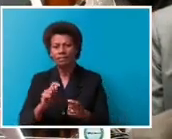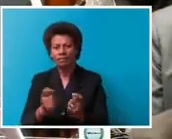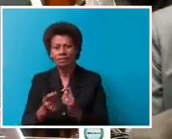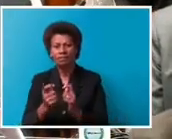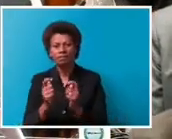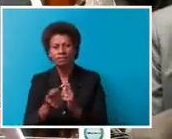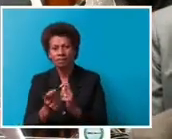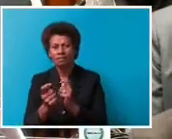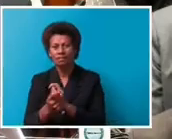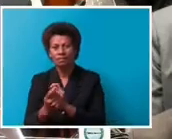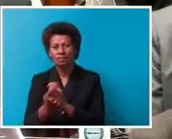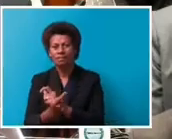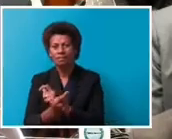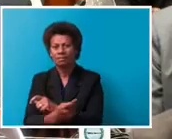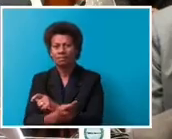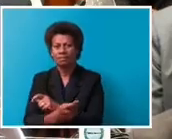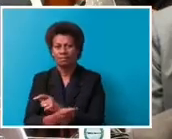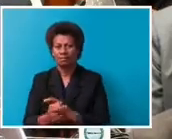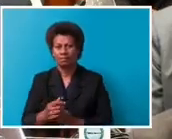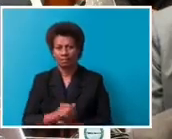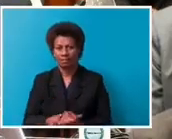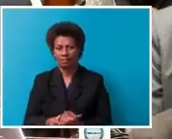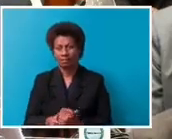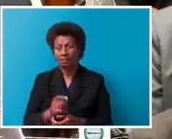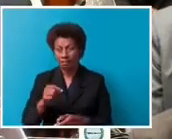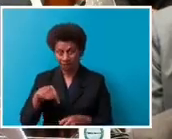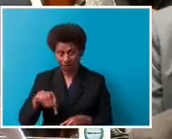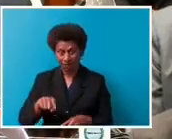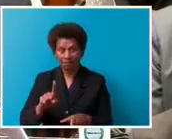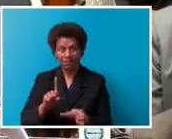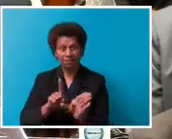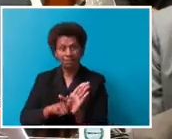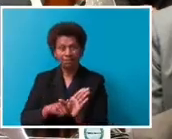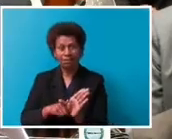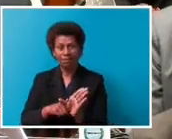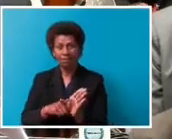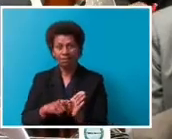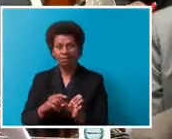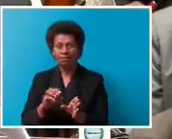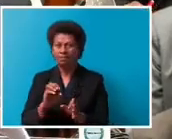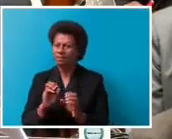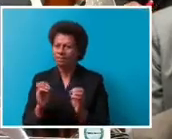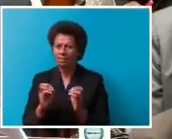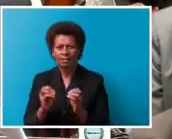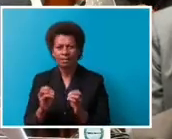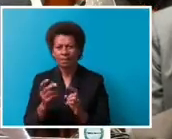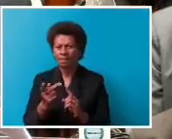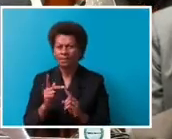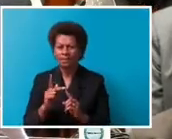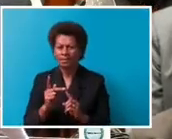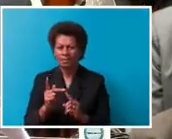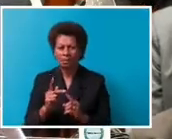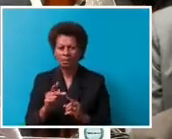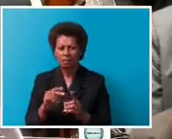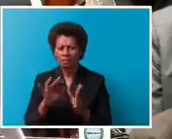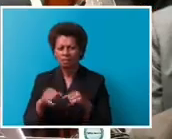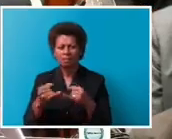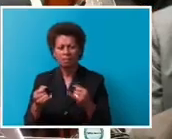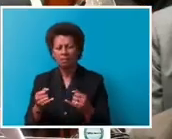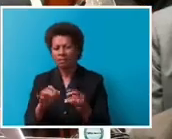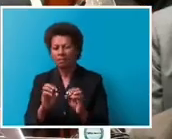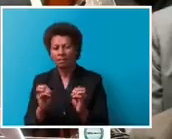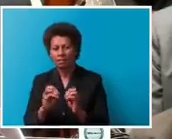another and remained stable beyond its first year, not having been born out of any political upheaval. We have